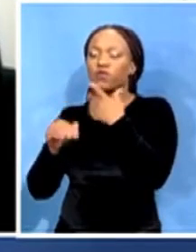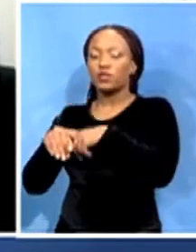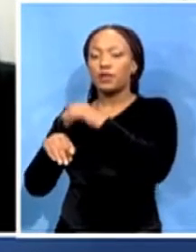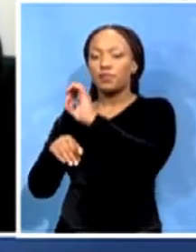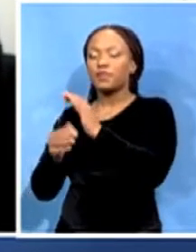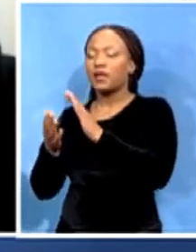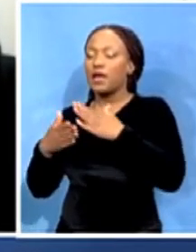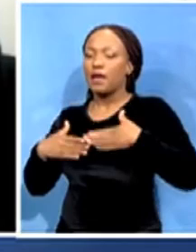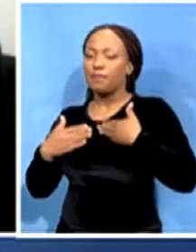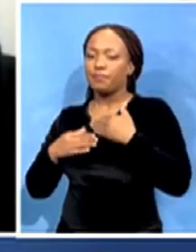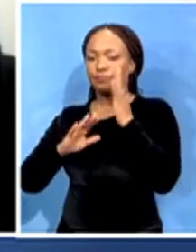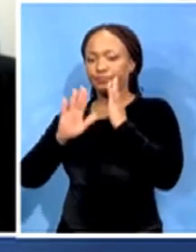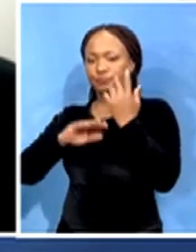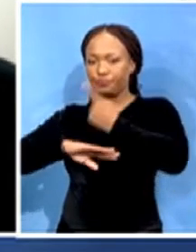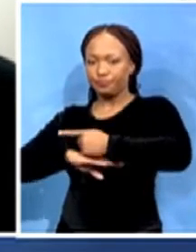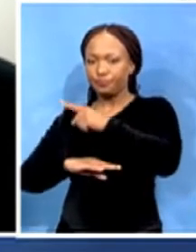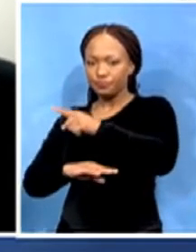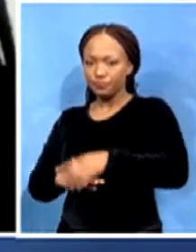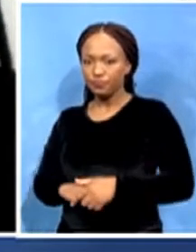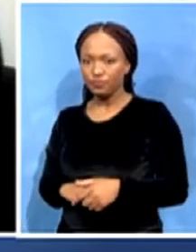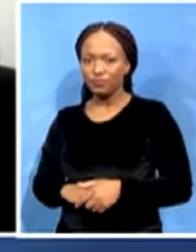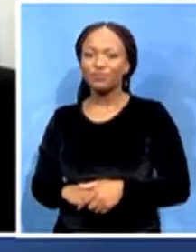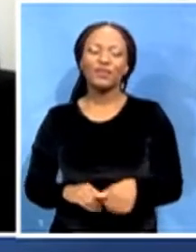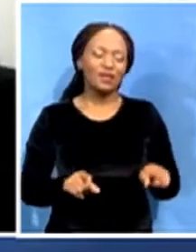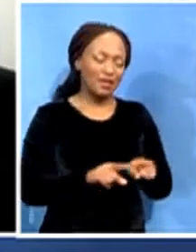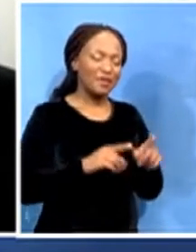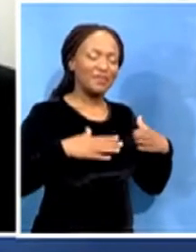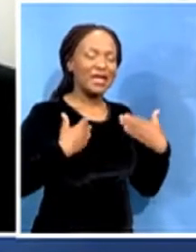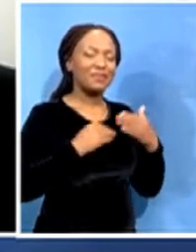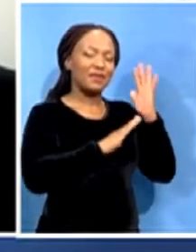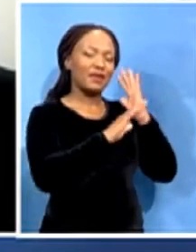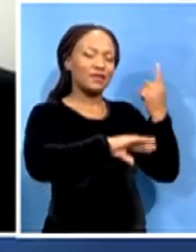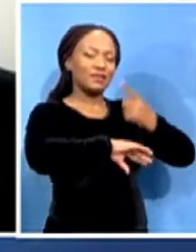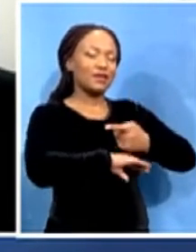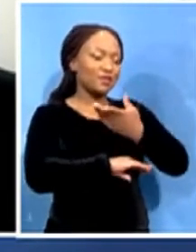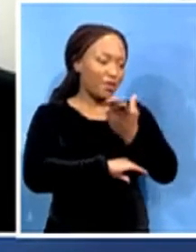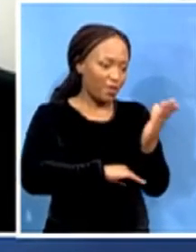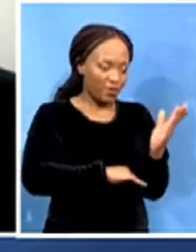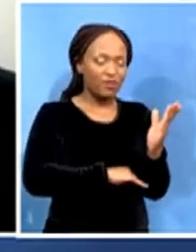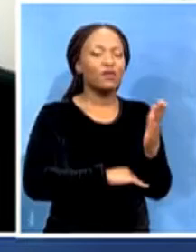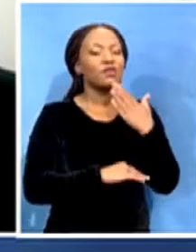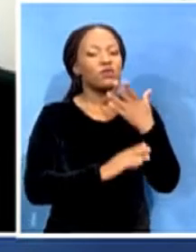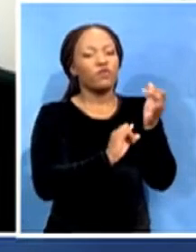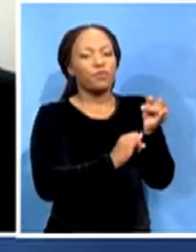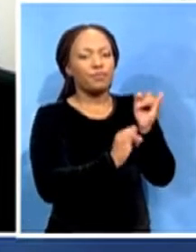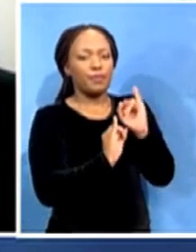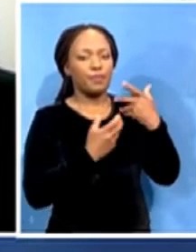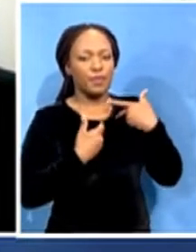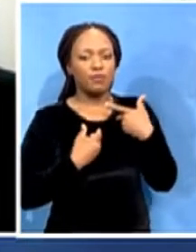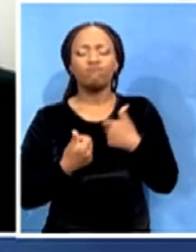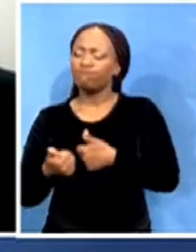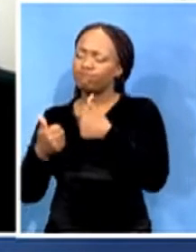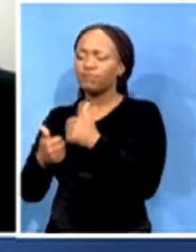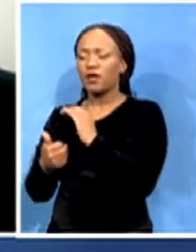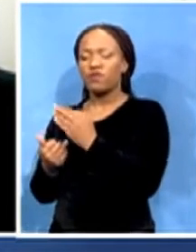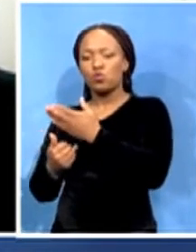Happy Heritage Day to you all. Thank you for having me. It's a great pleasure to have you, especially looking at this aspect of